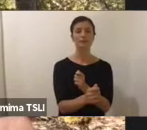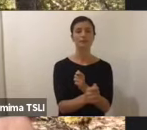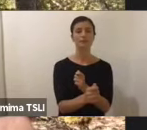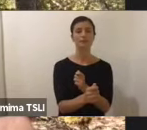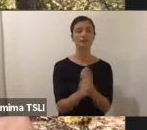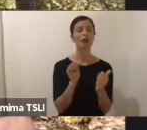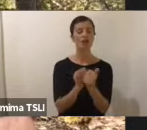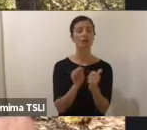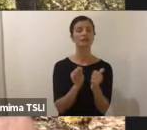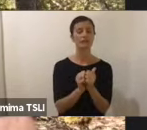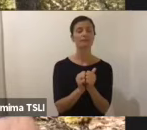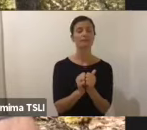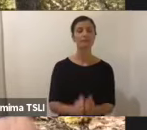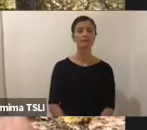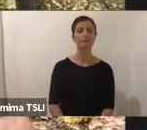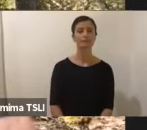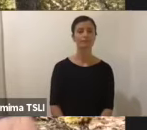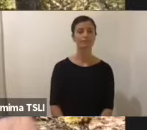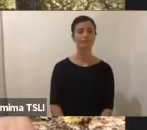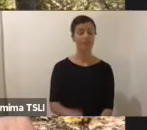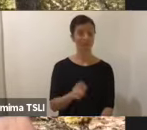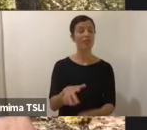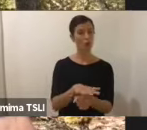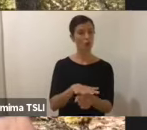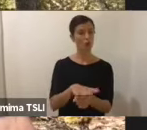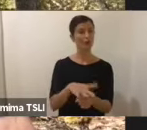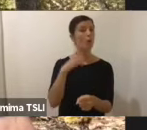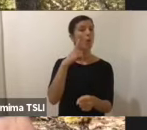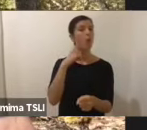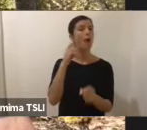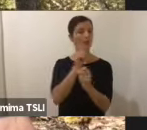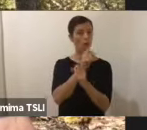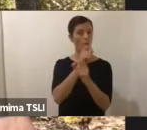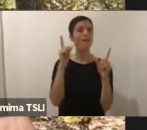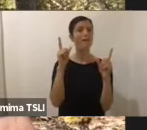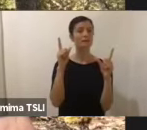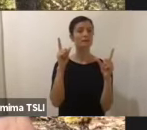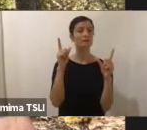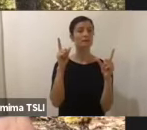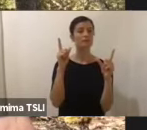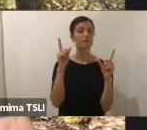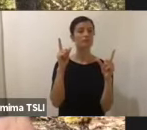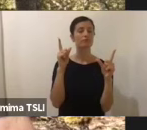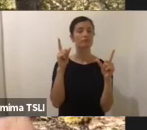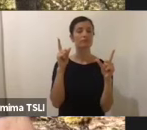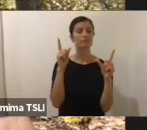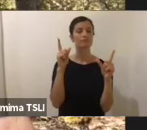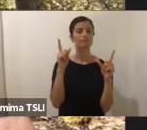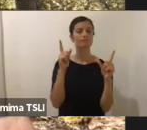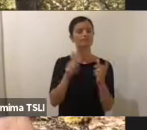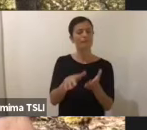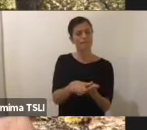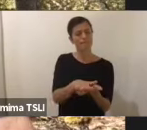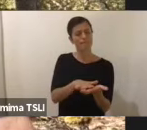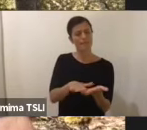uh in this context white awareness and that that means to